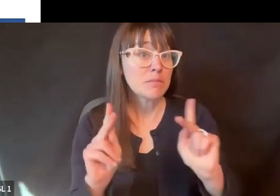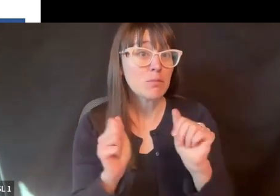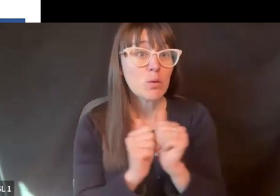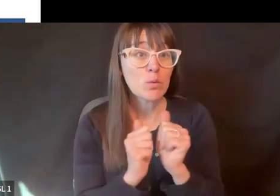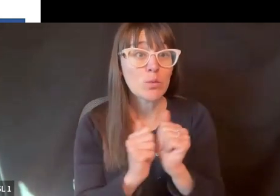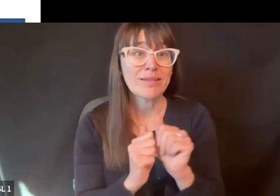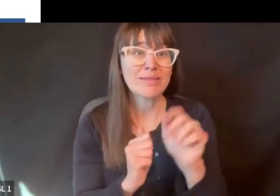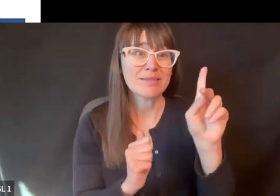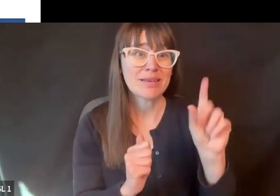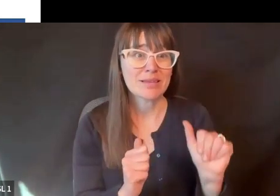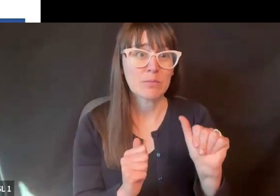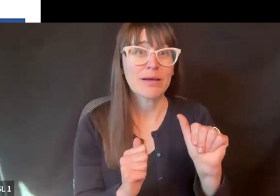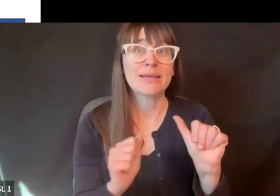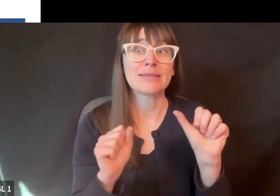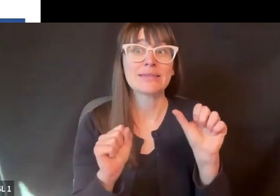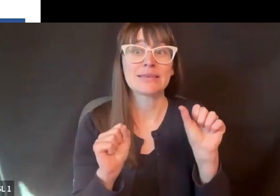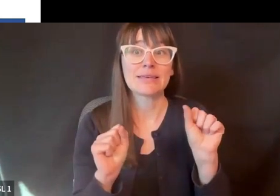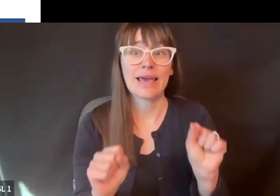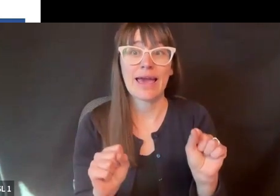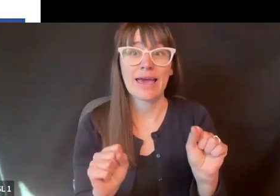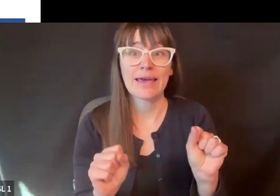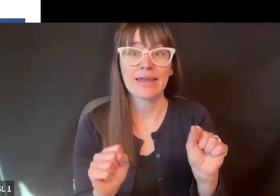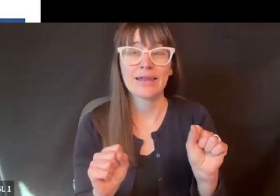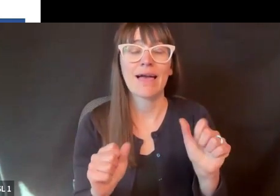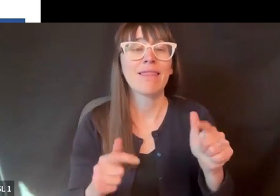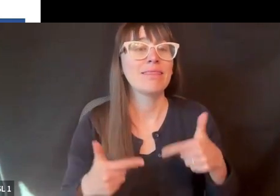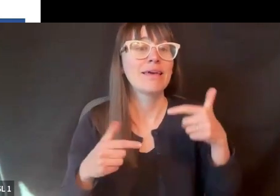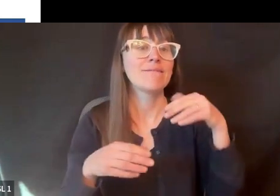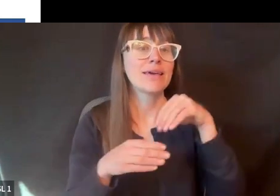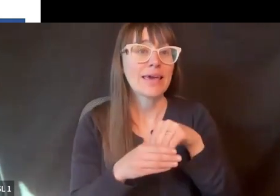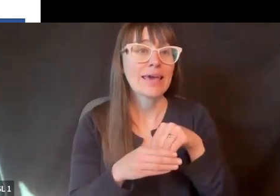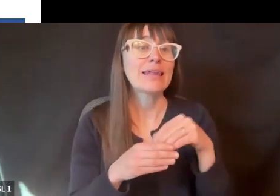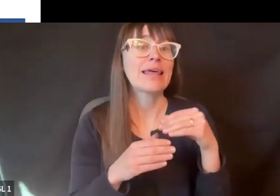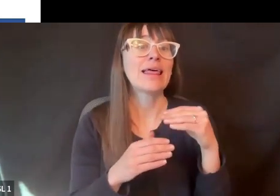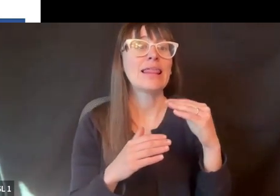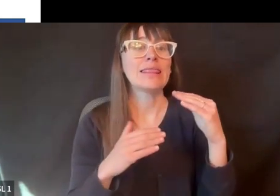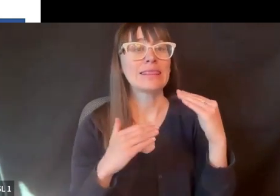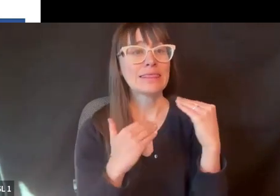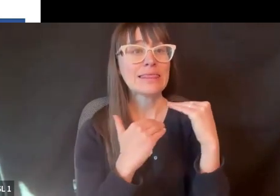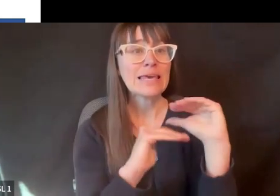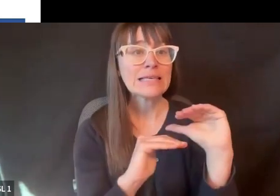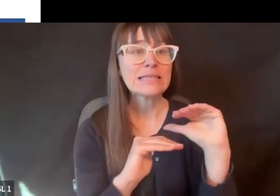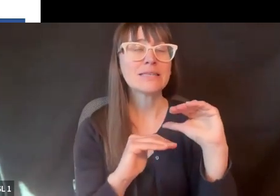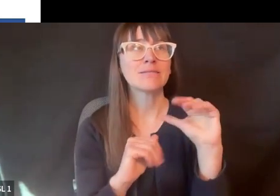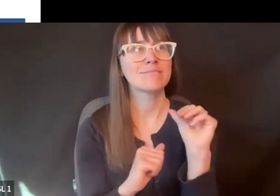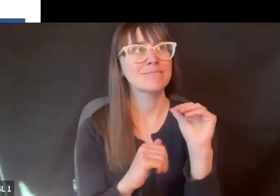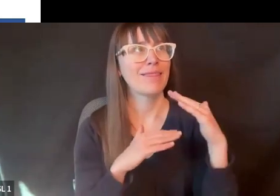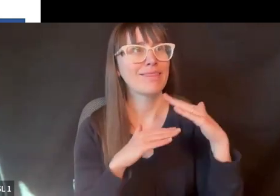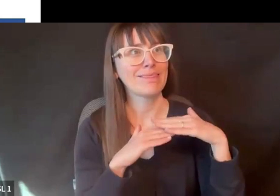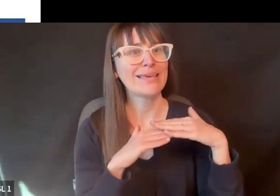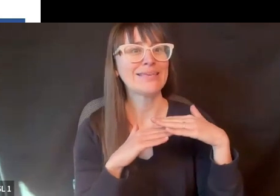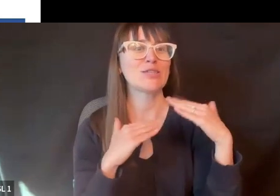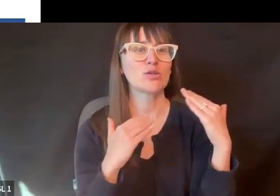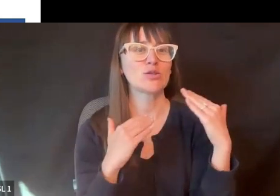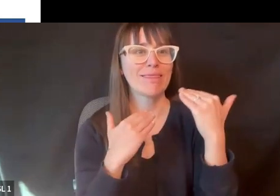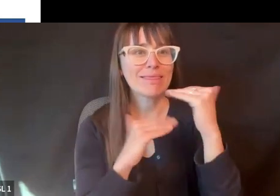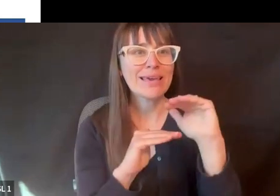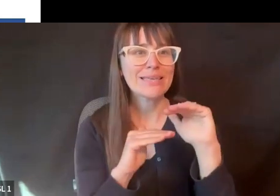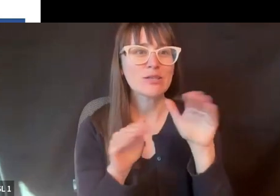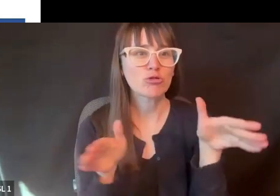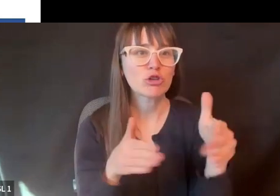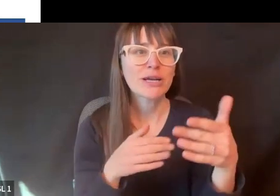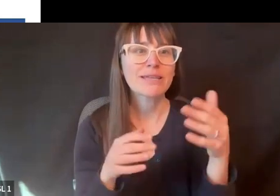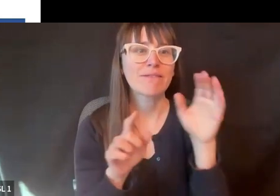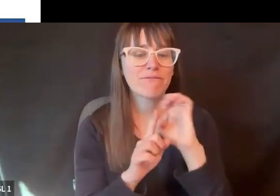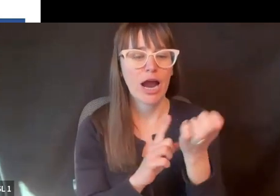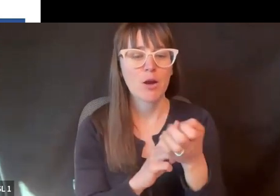people with disabilities should be able to live in the least restrictive environment, and that those supports and